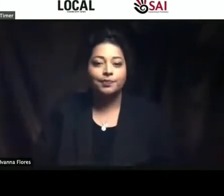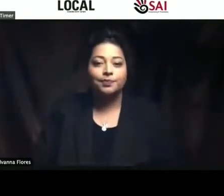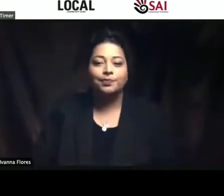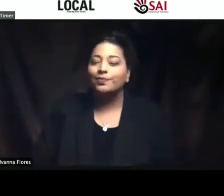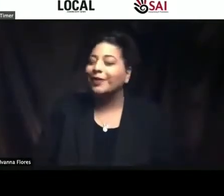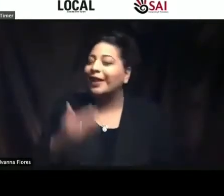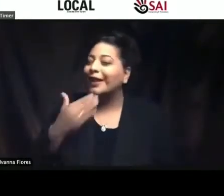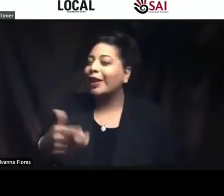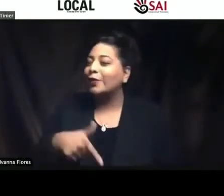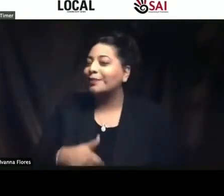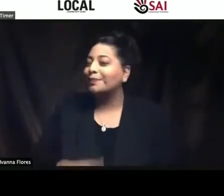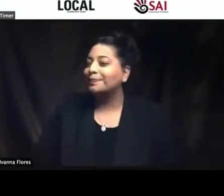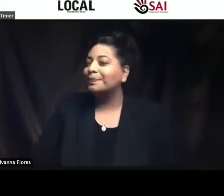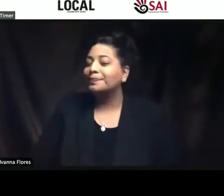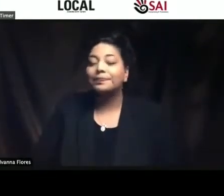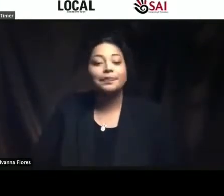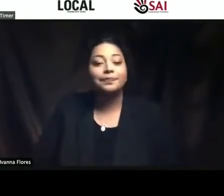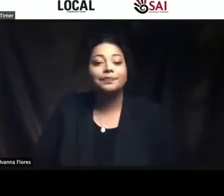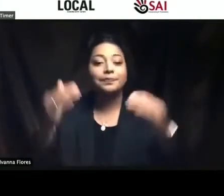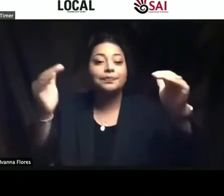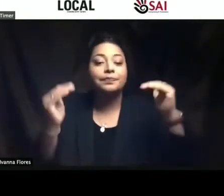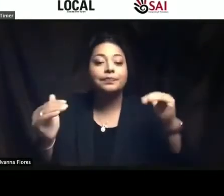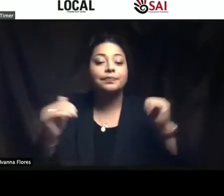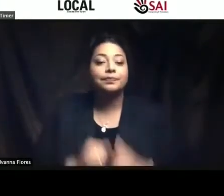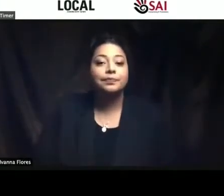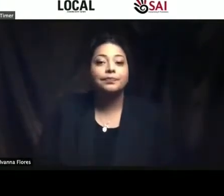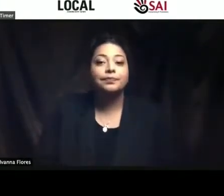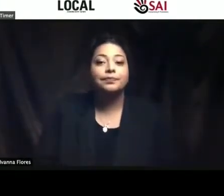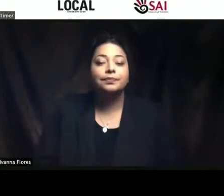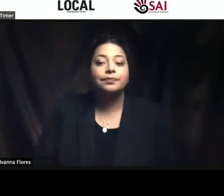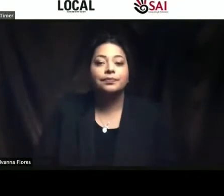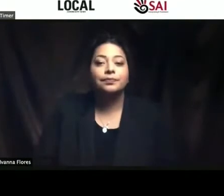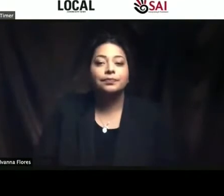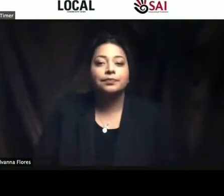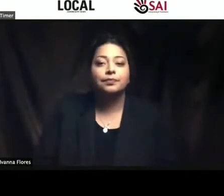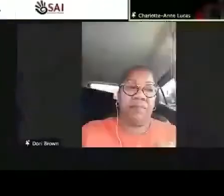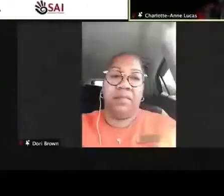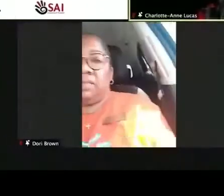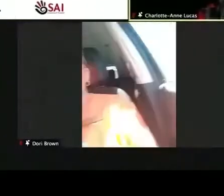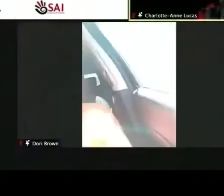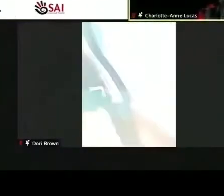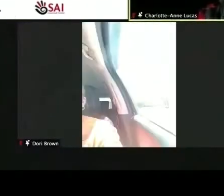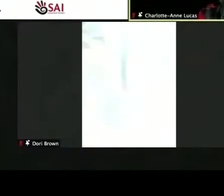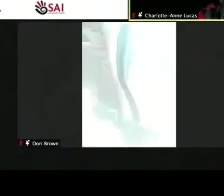you, time. And the next person is Norris Tyrone Darden.